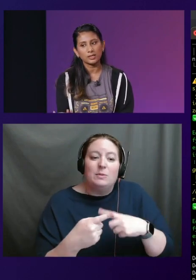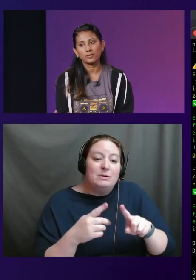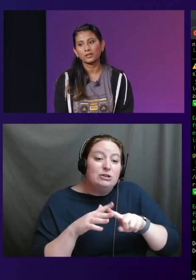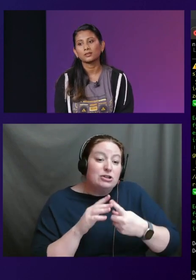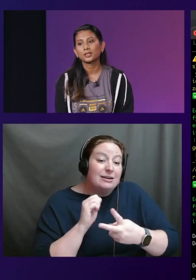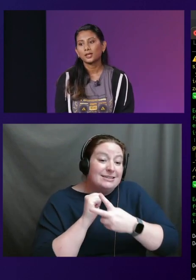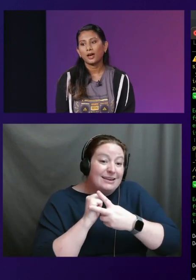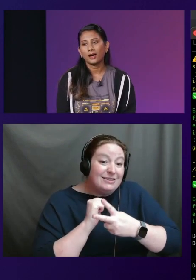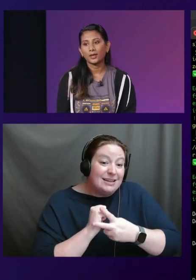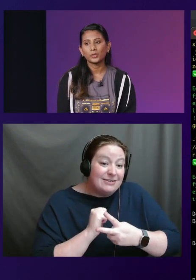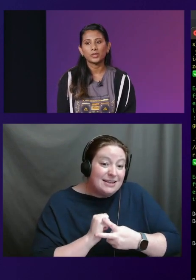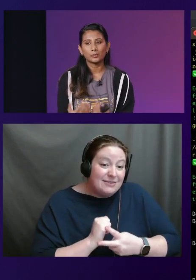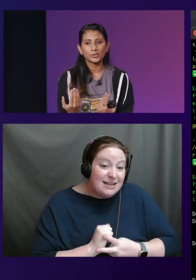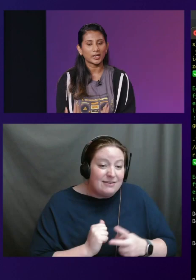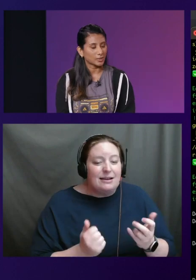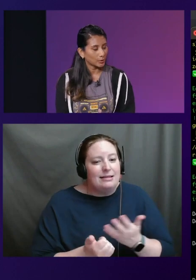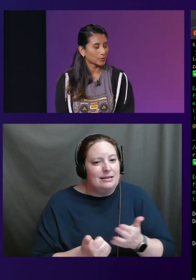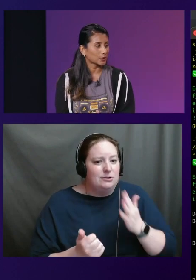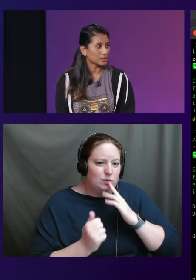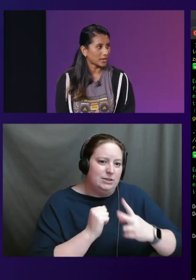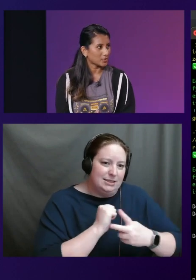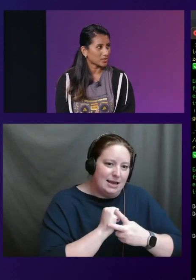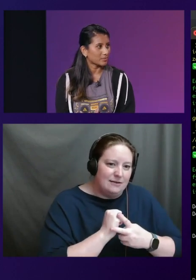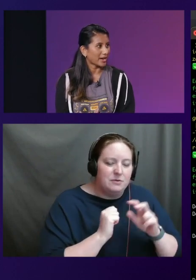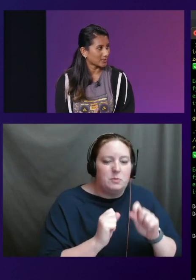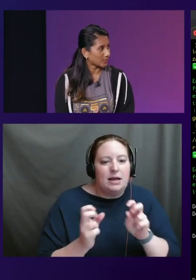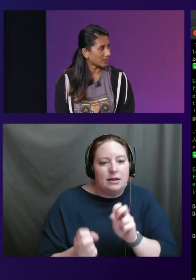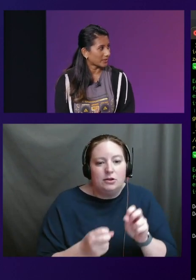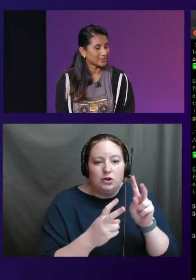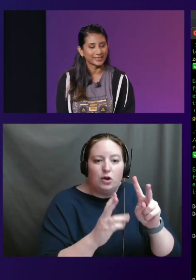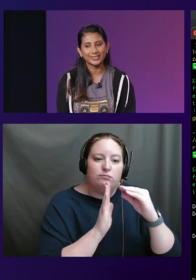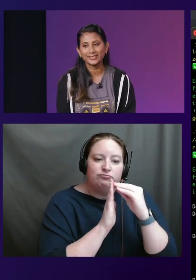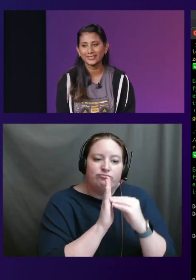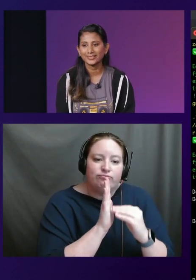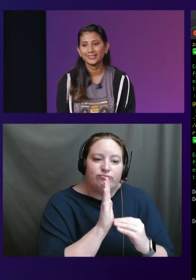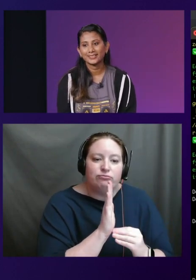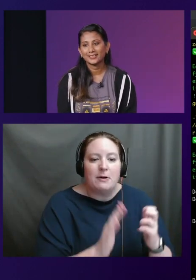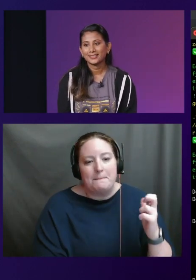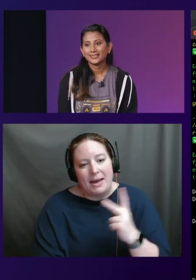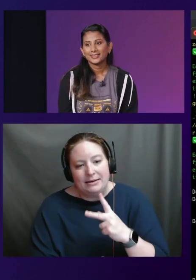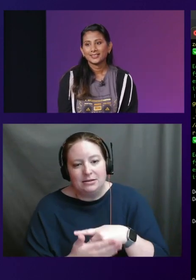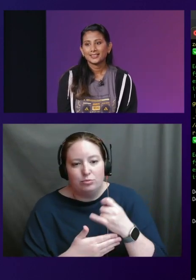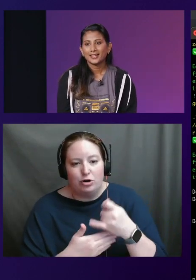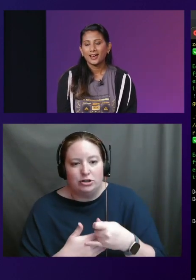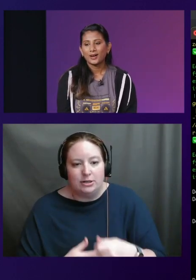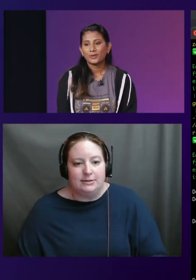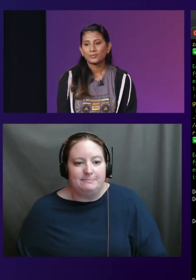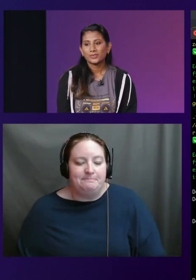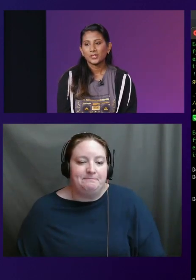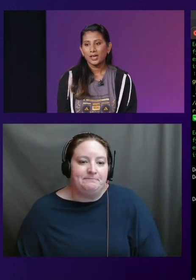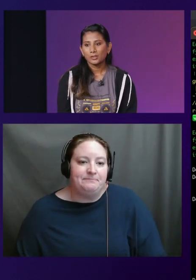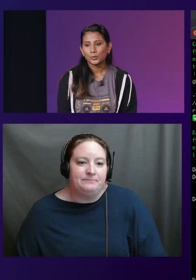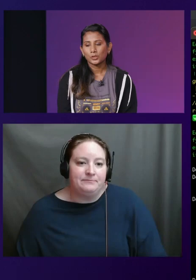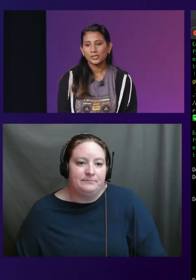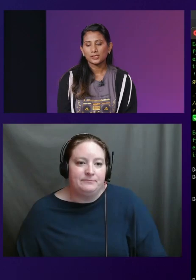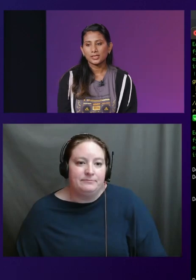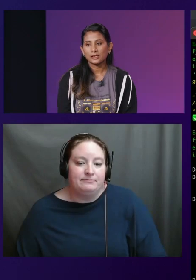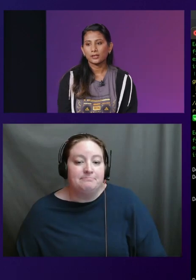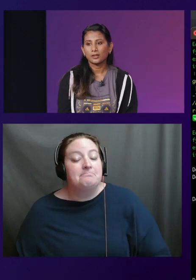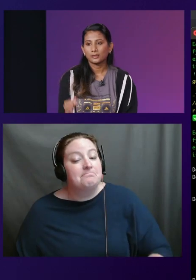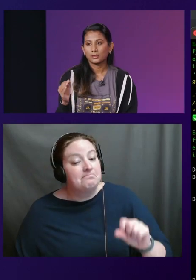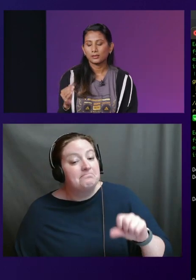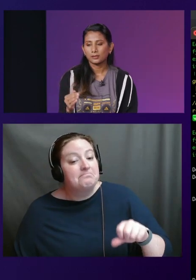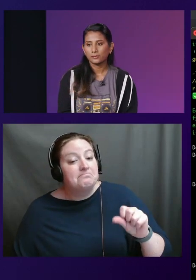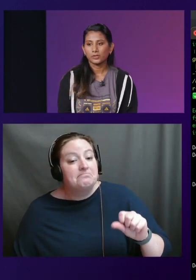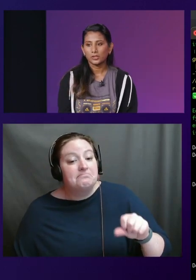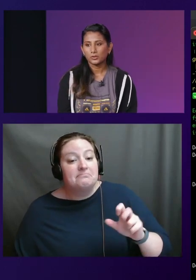start saving. And we'll be able to actually load those entries back into our project. So you can see like